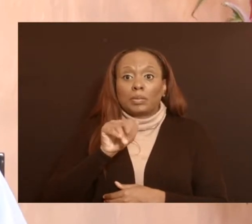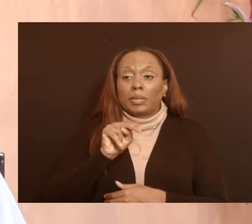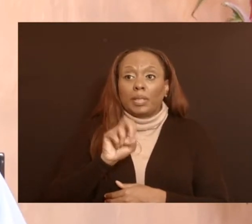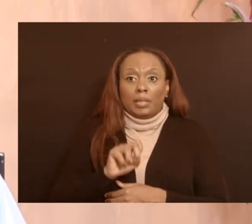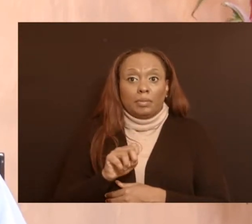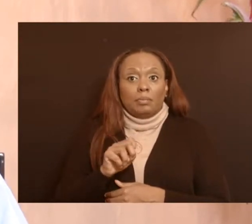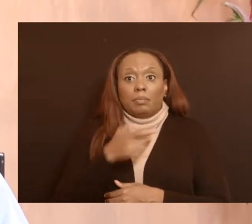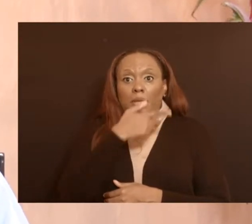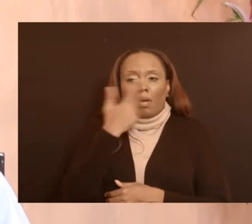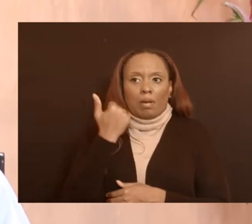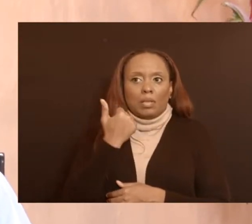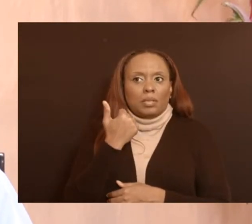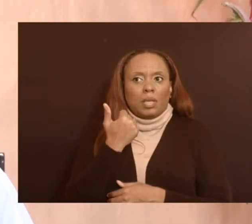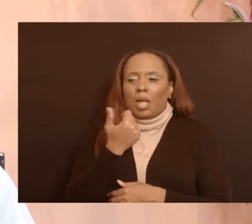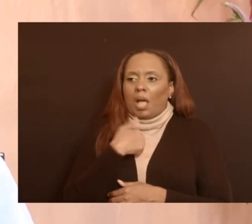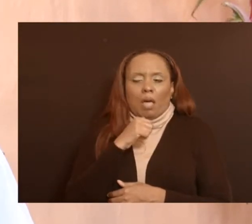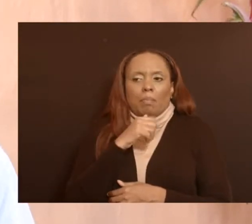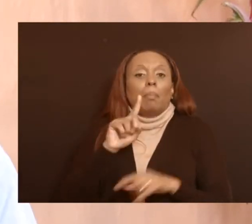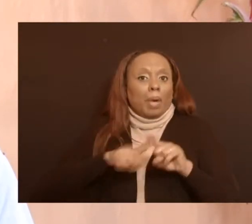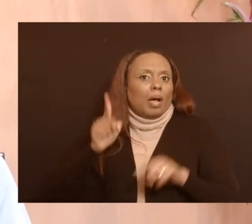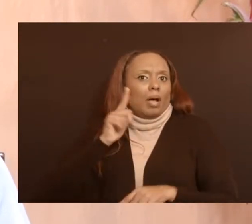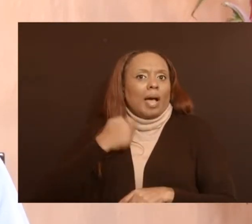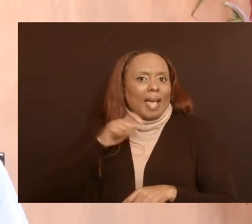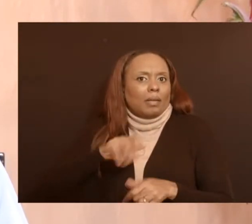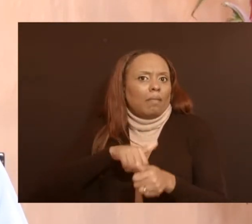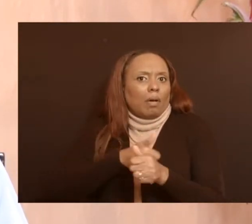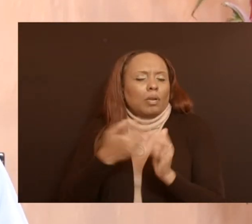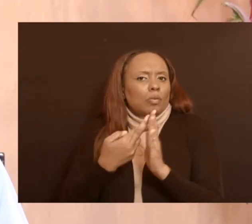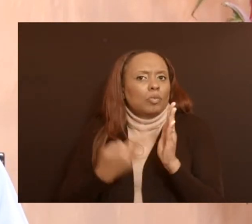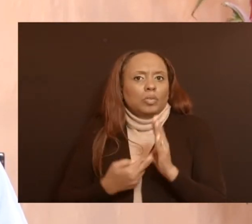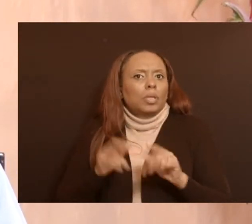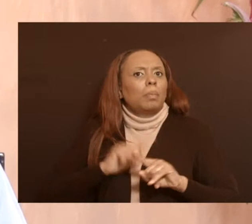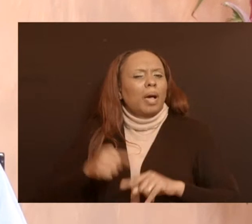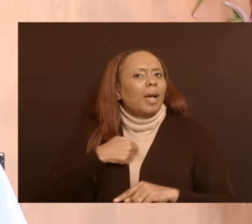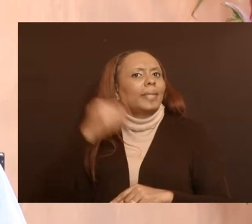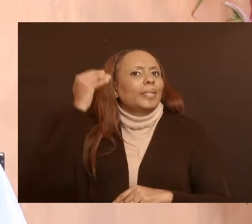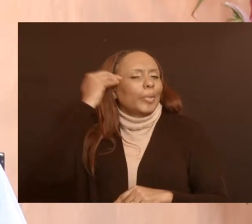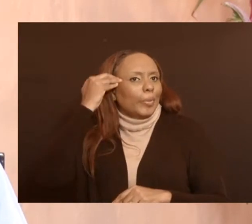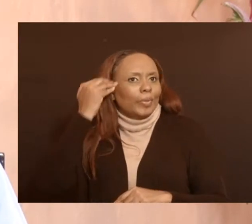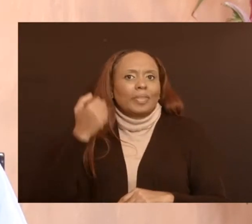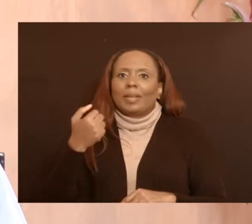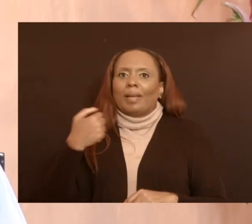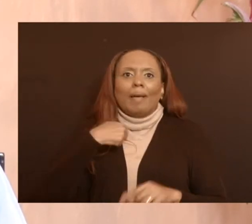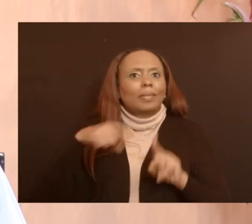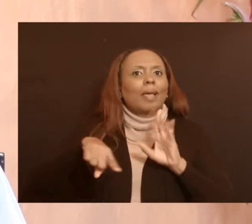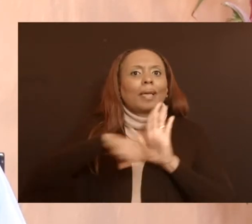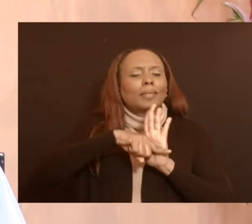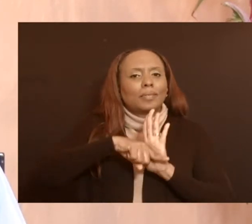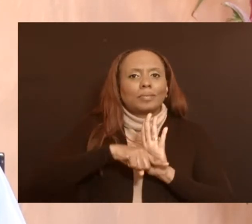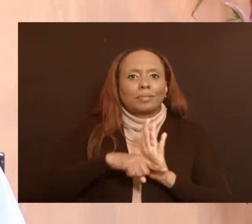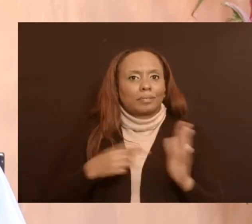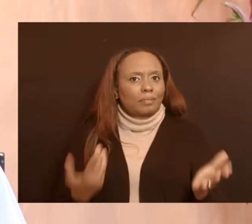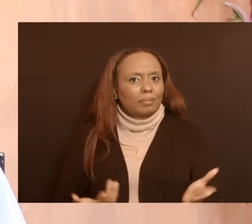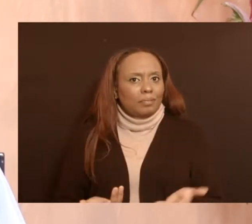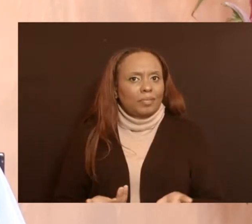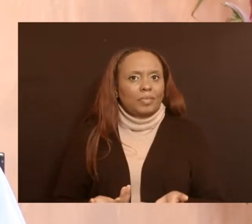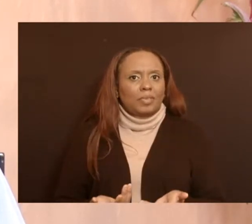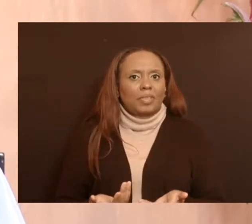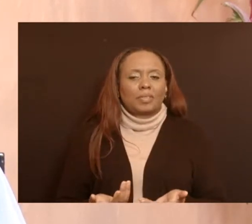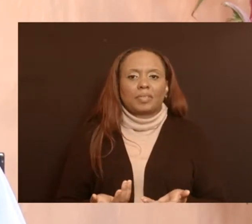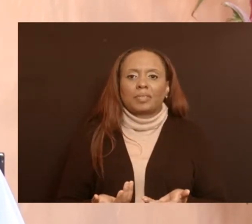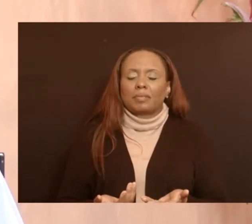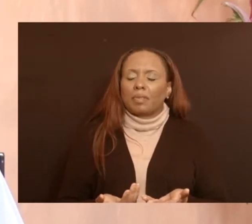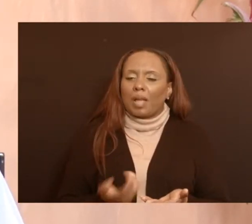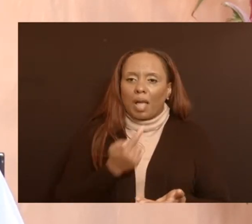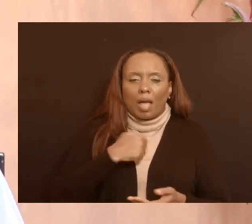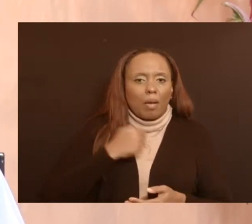to do. But not once did I feel at all that I would have been positive. Why? Because I knew that I never